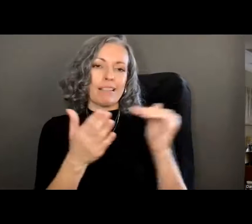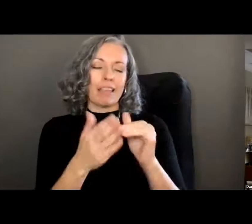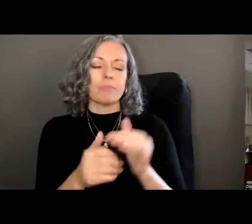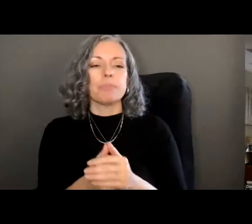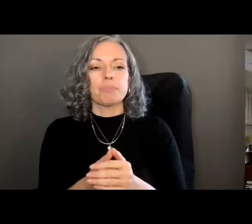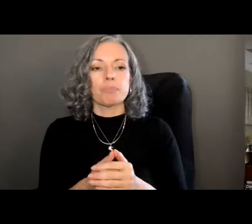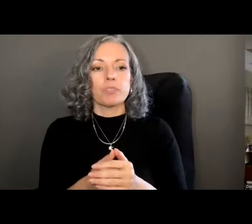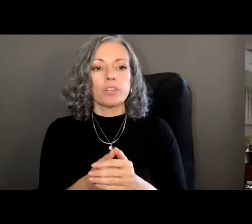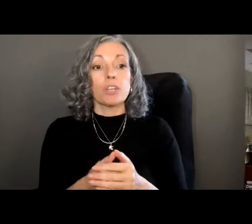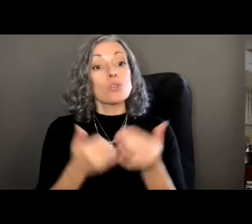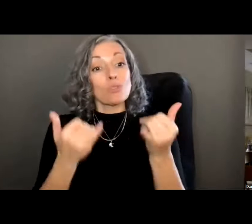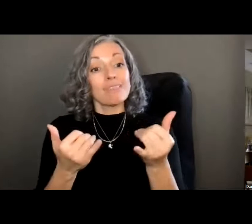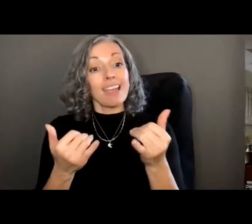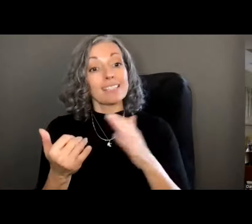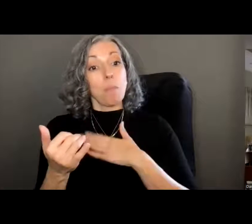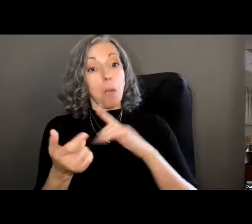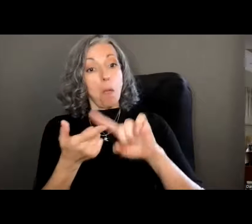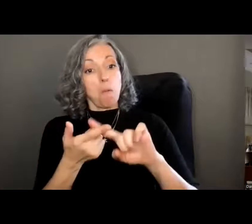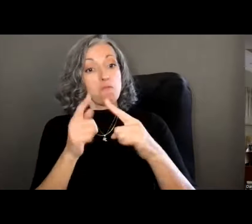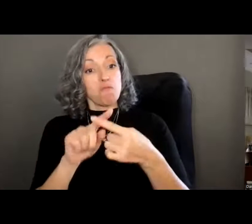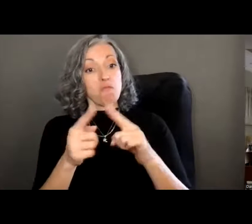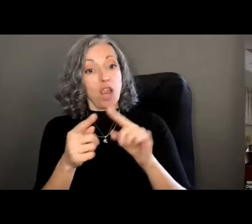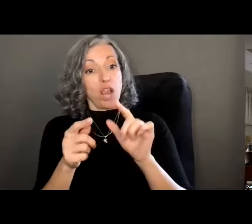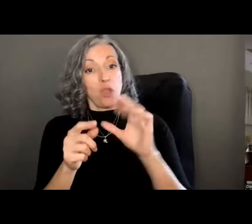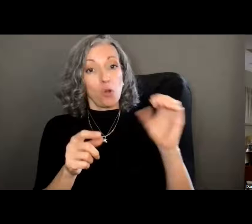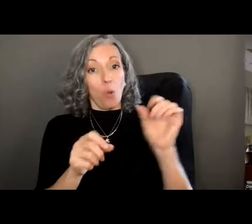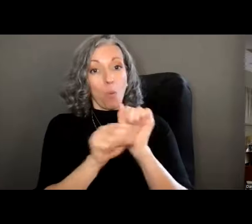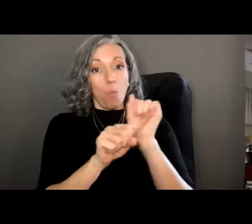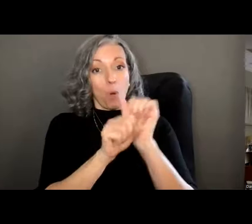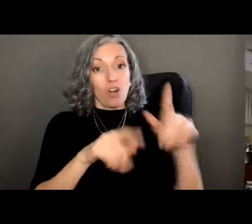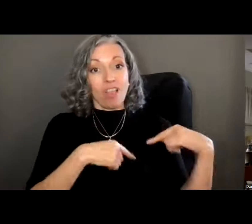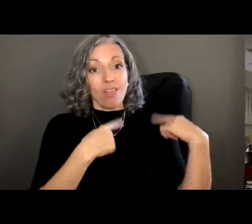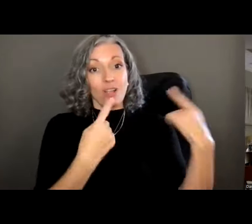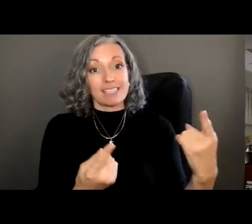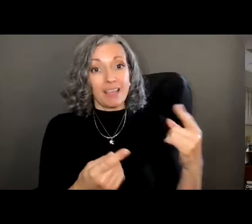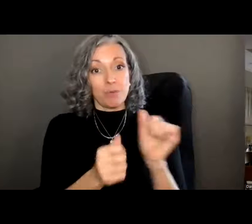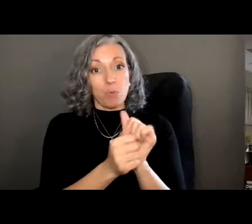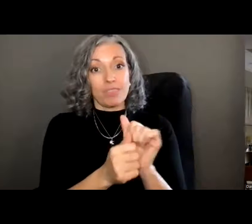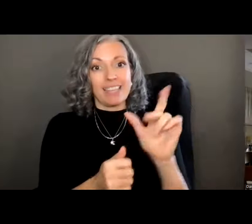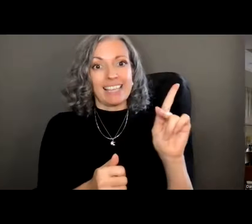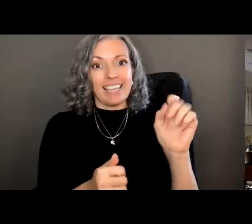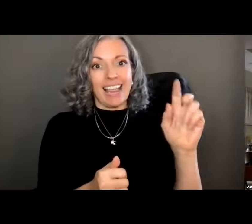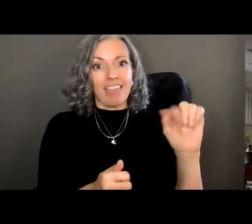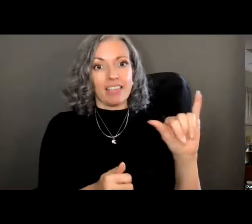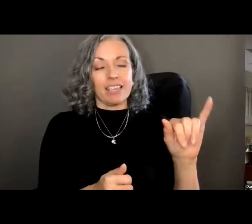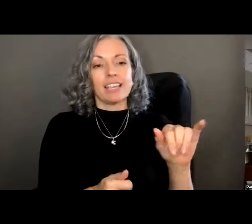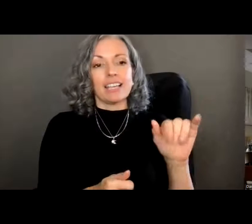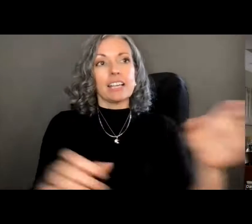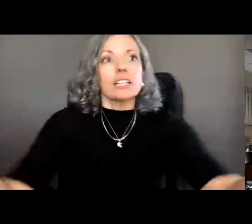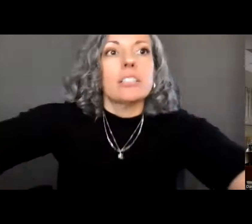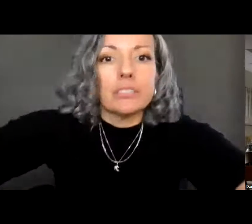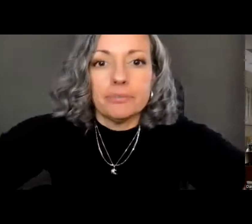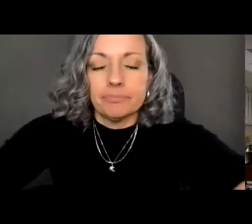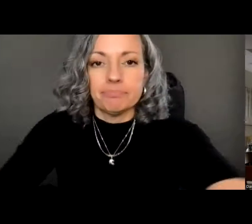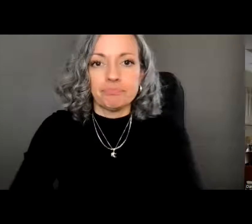speaker actually is my dear friend and colleague whom I've worked with for many, many years. That's Kathy Kelly. She's the executive director